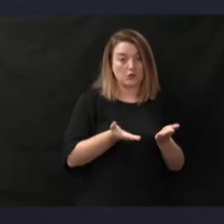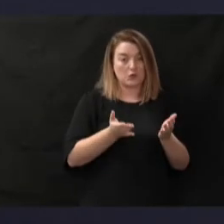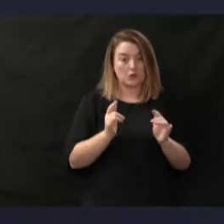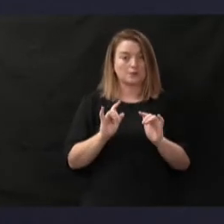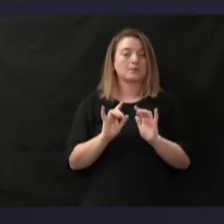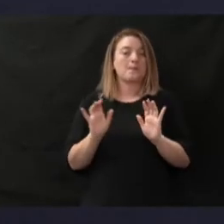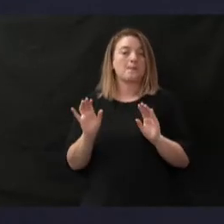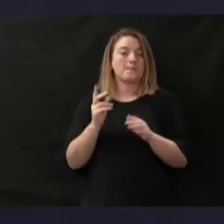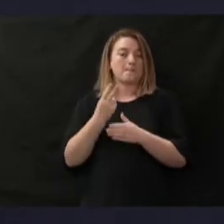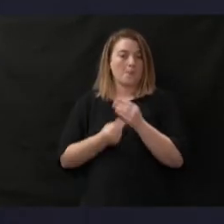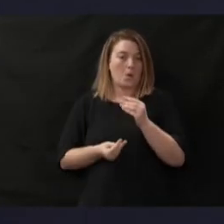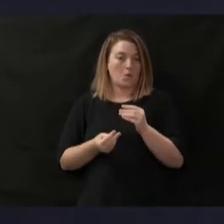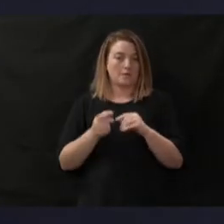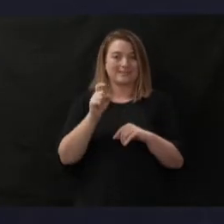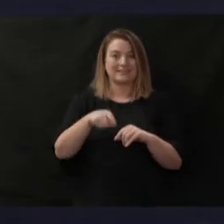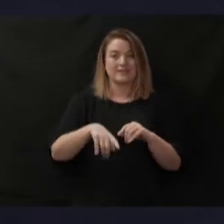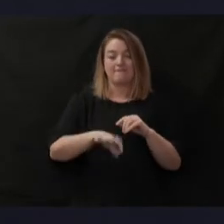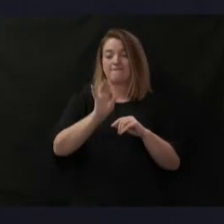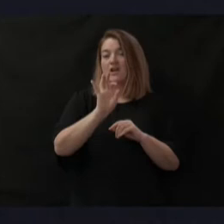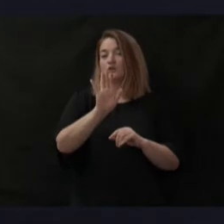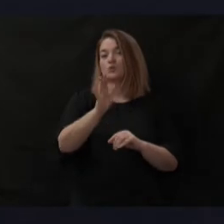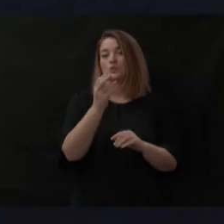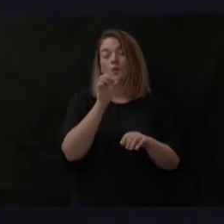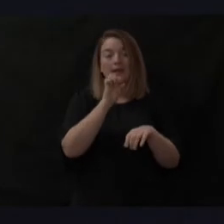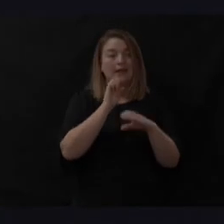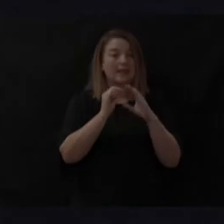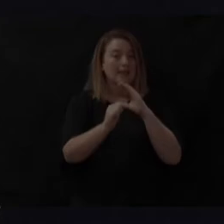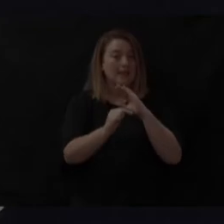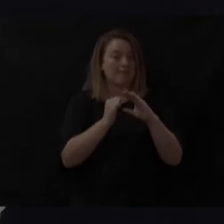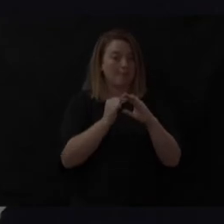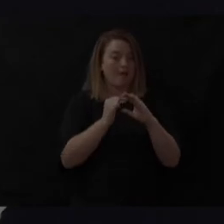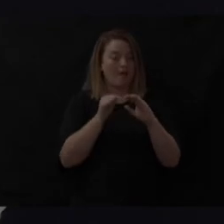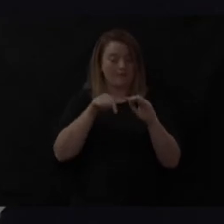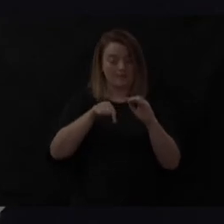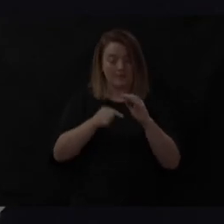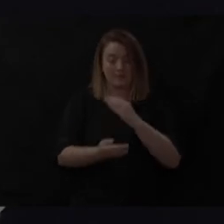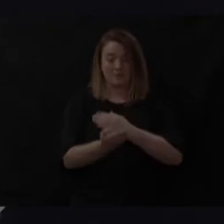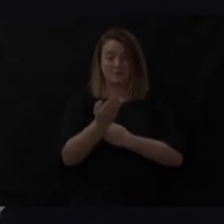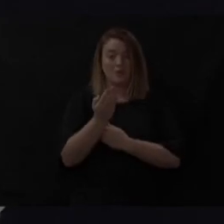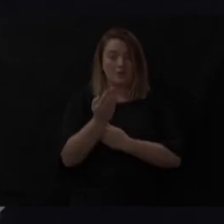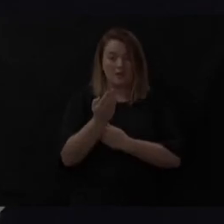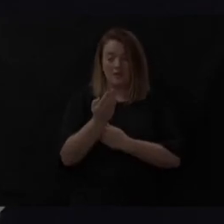you'll need to find your email from this morning that TJ sent you.